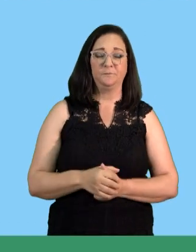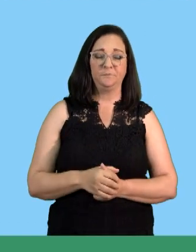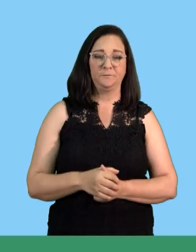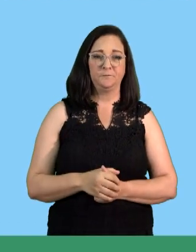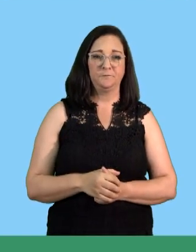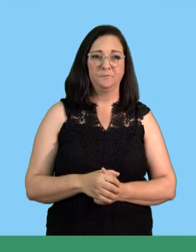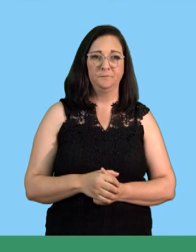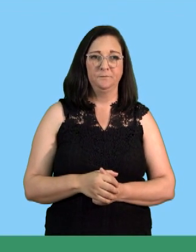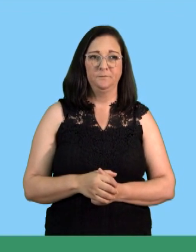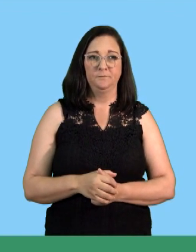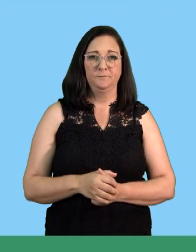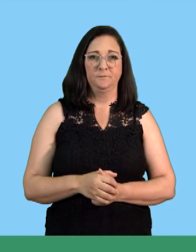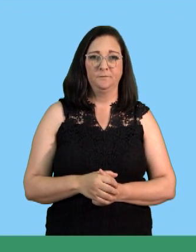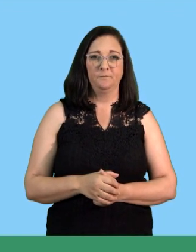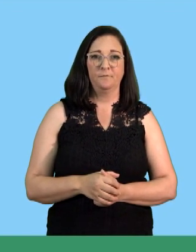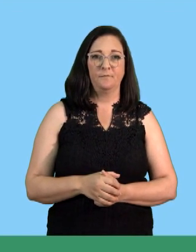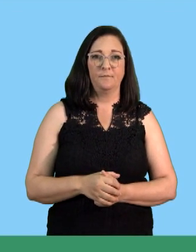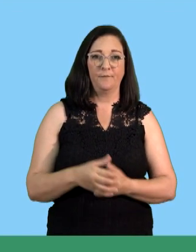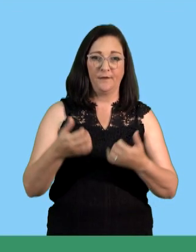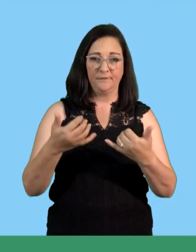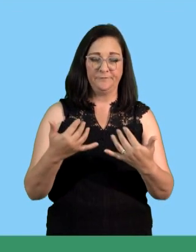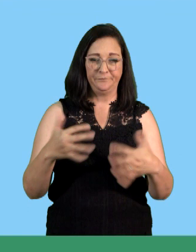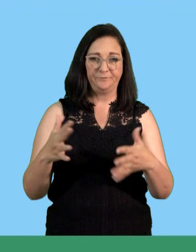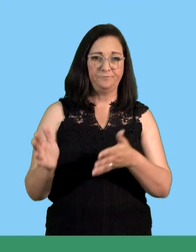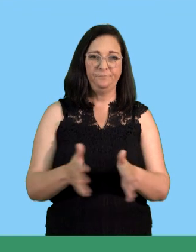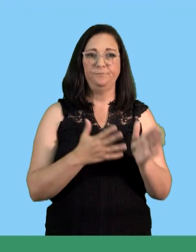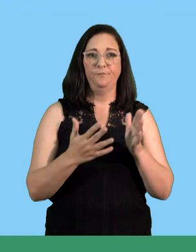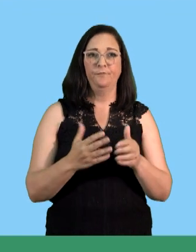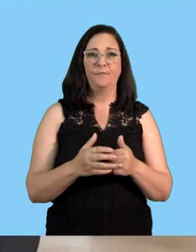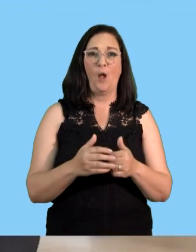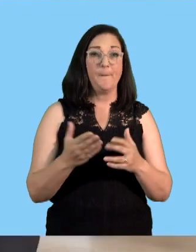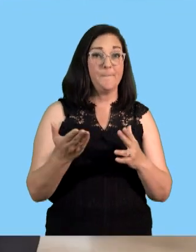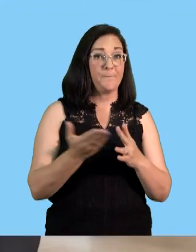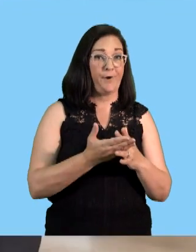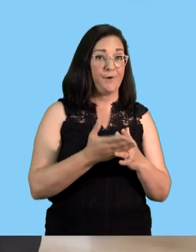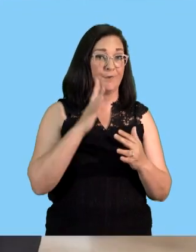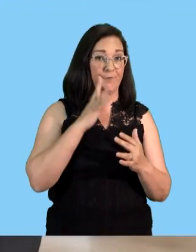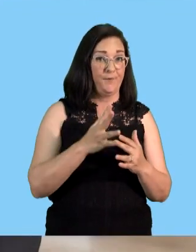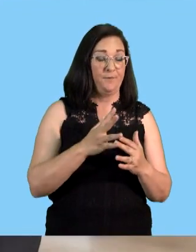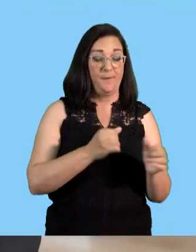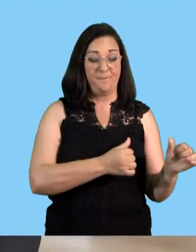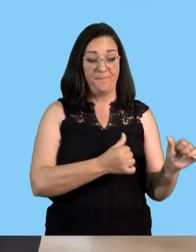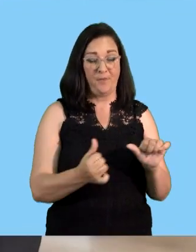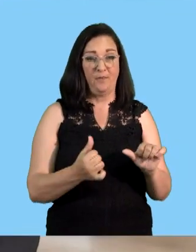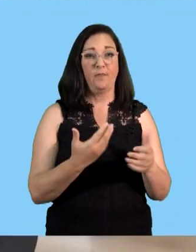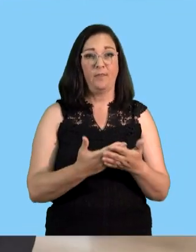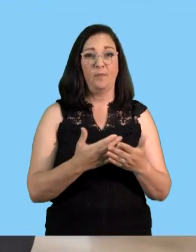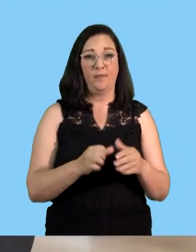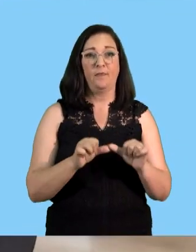identified above. All right, so we'll leave it right there. For now, we're going to take a quick break, and then when we come back,